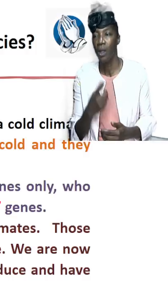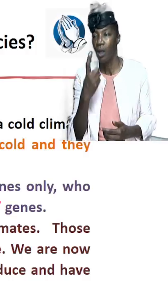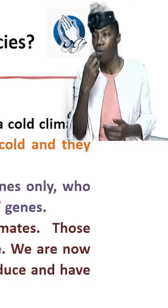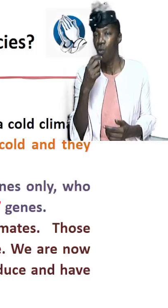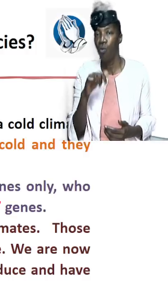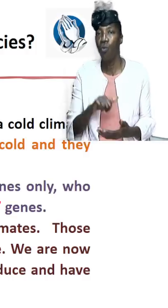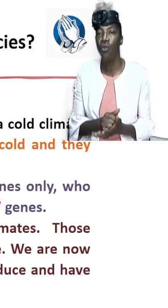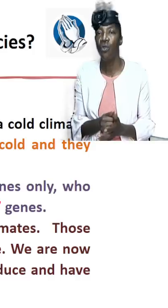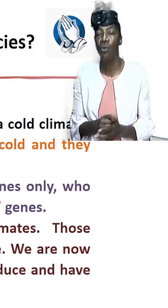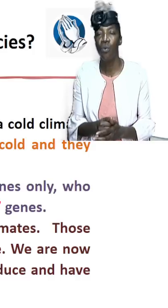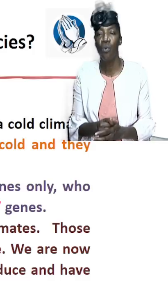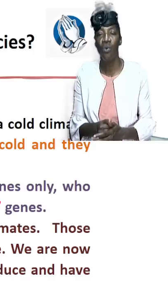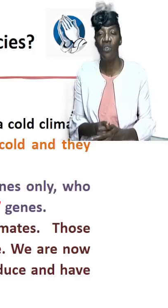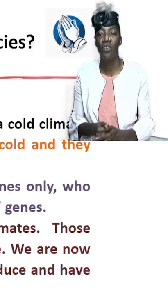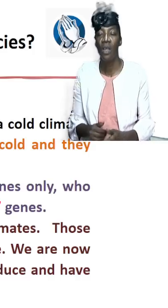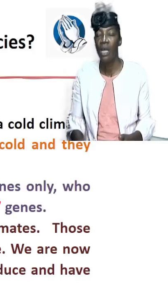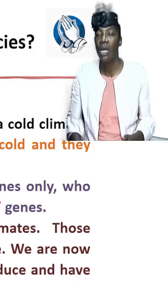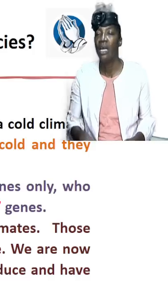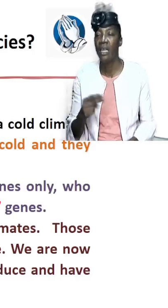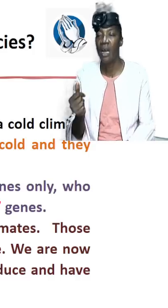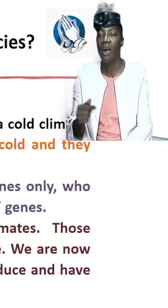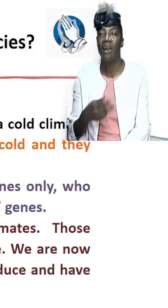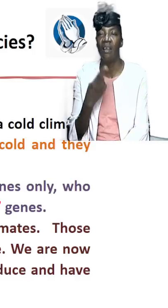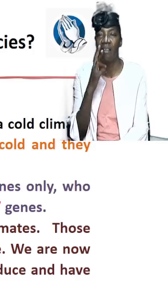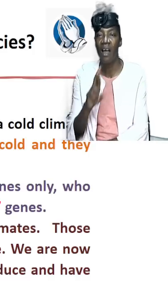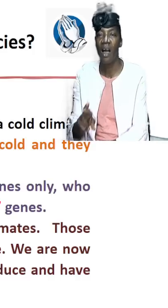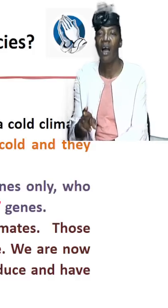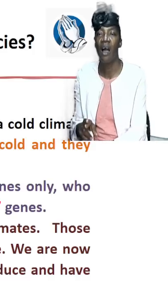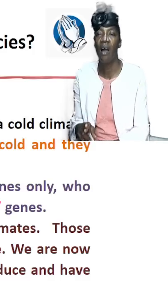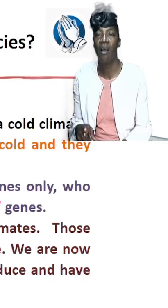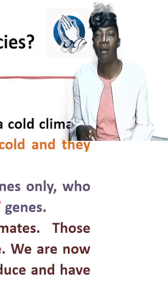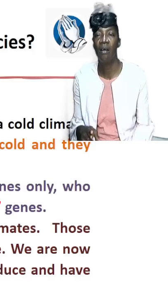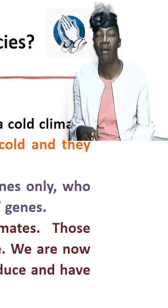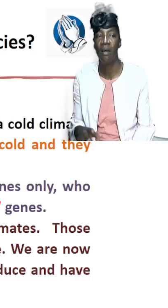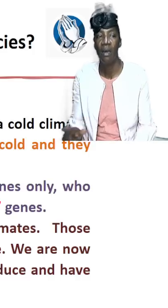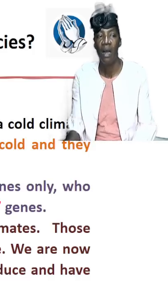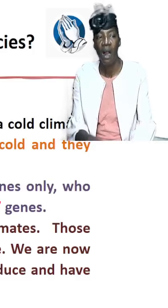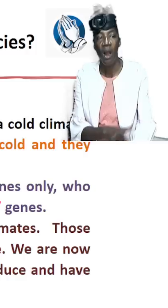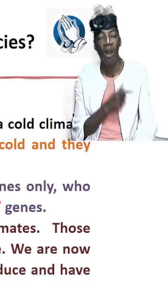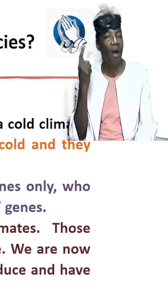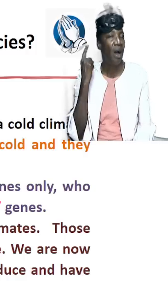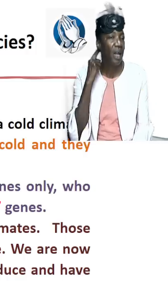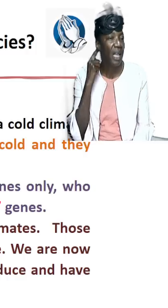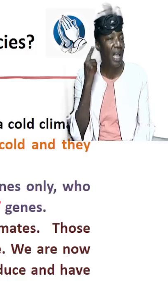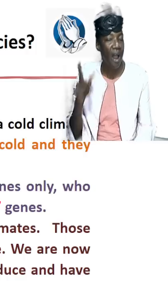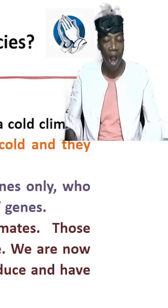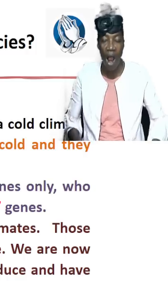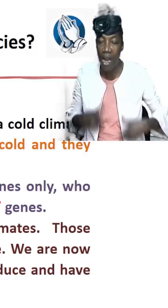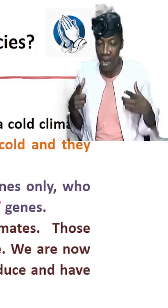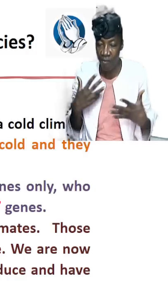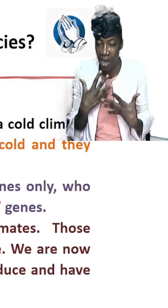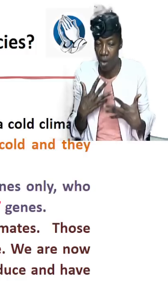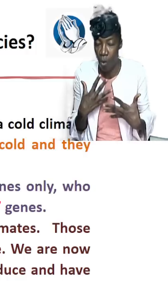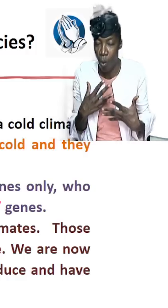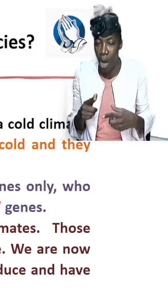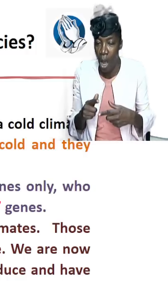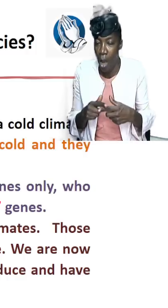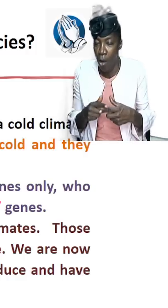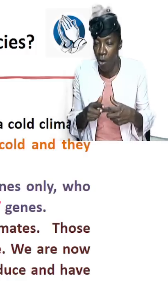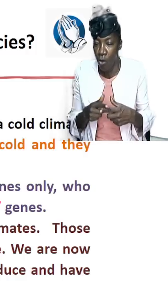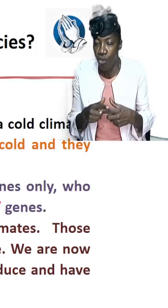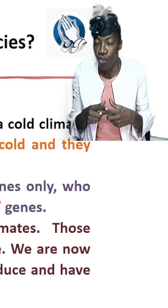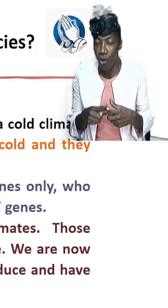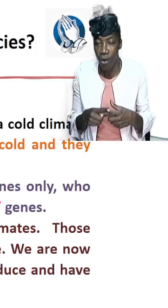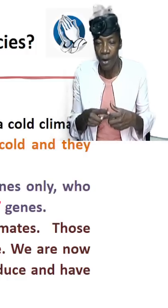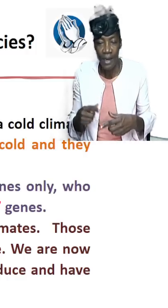those dogs are, the long hair ones surviving the cold temperature, the short hair ones